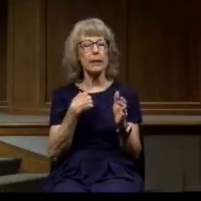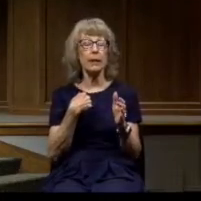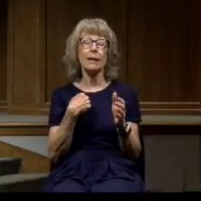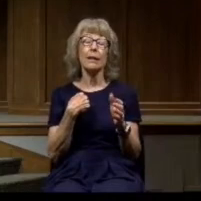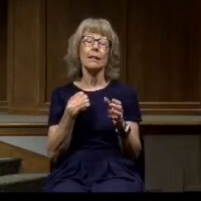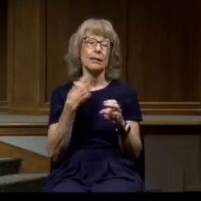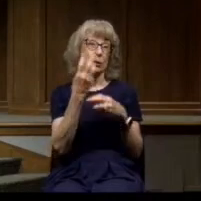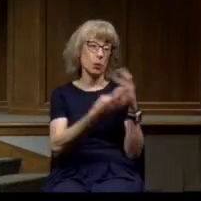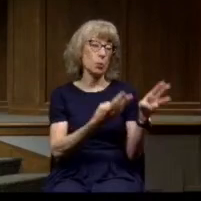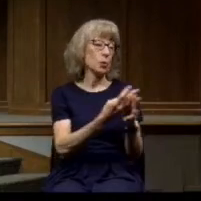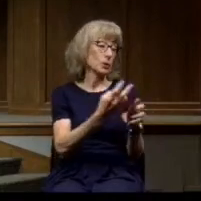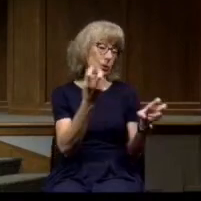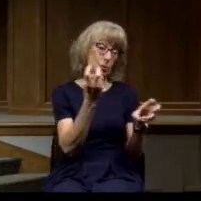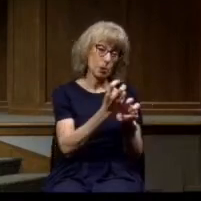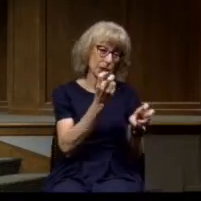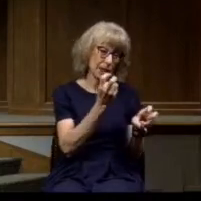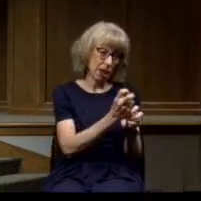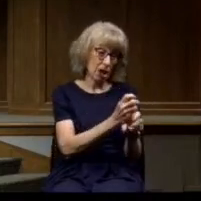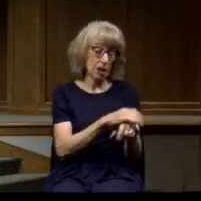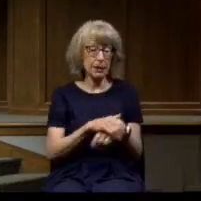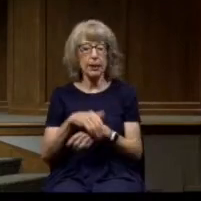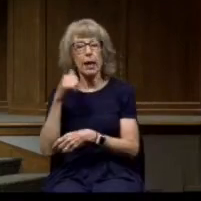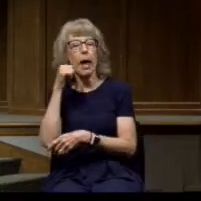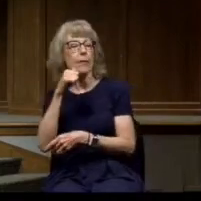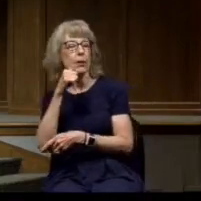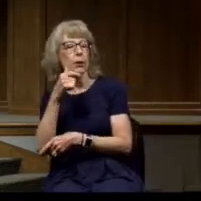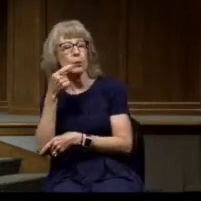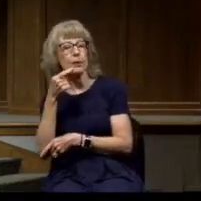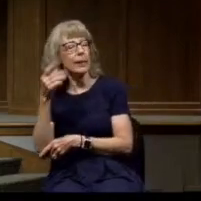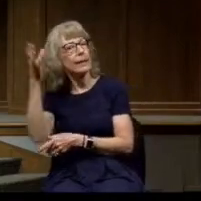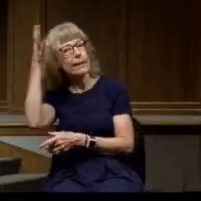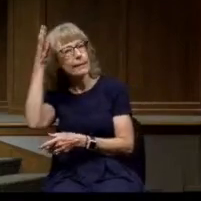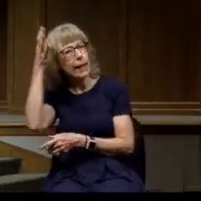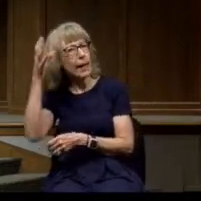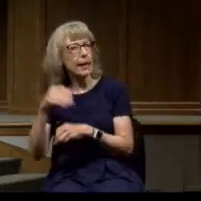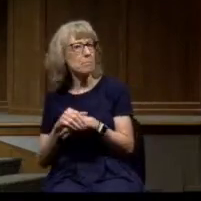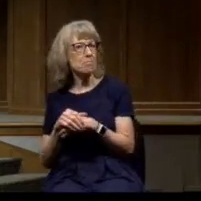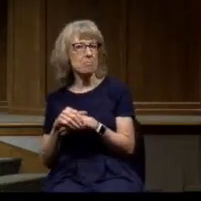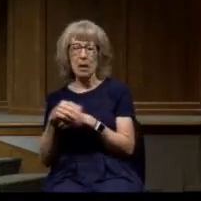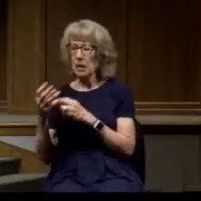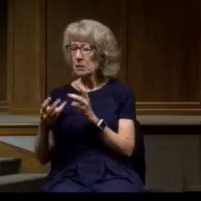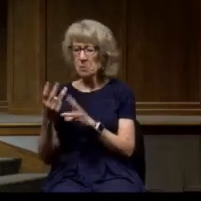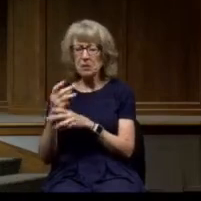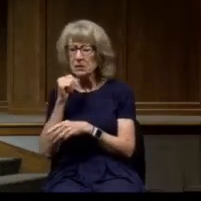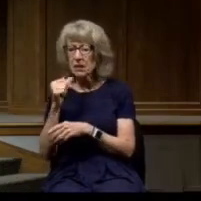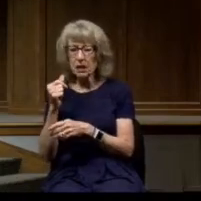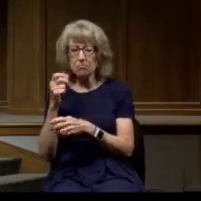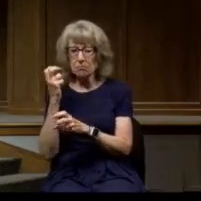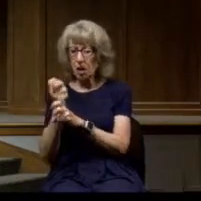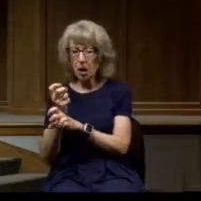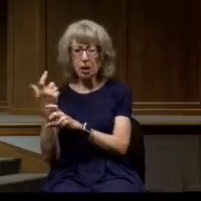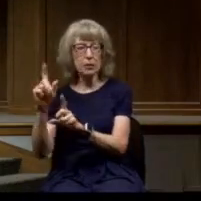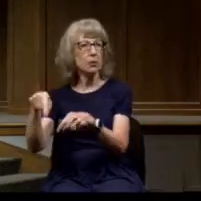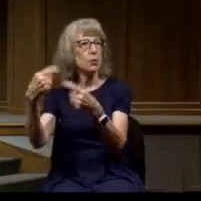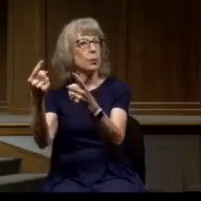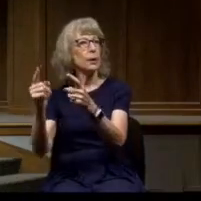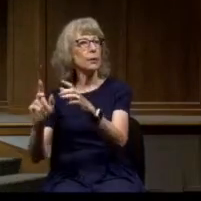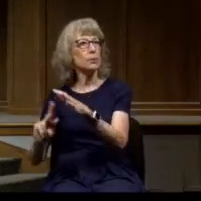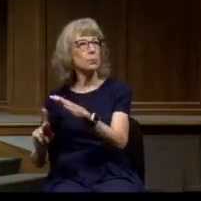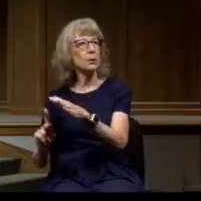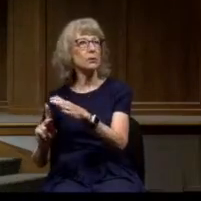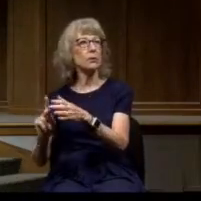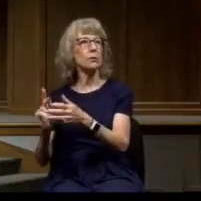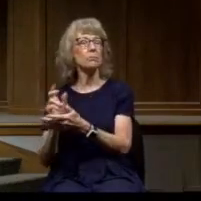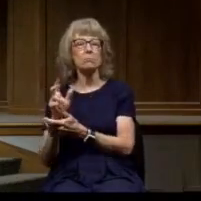about? Being a Christian is not hard. This is great. We go to preschool. We go to Journeyland. This is